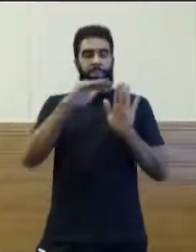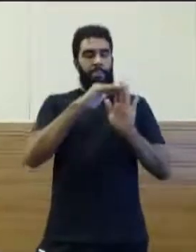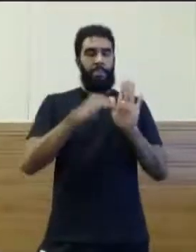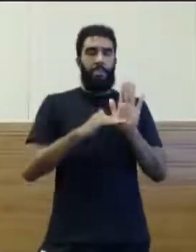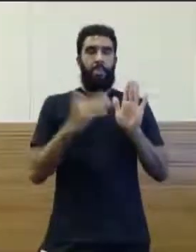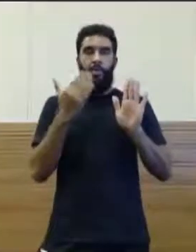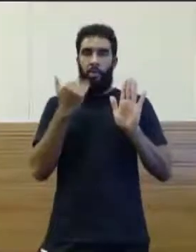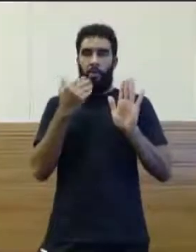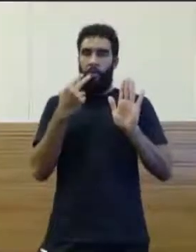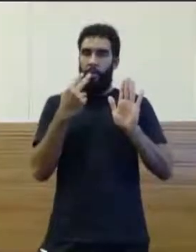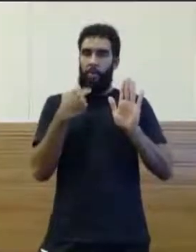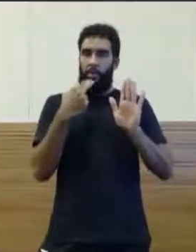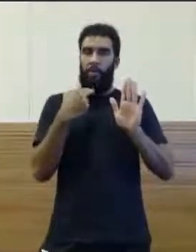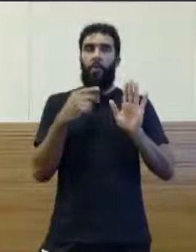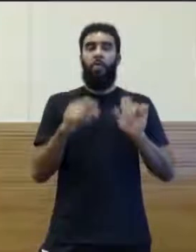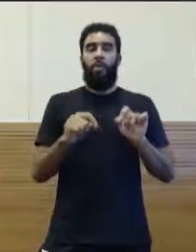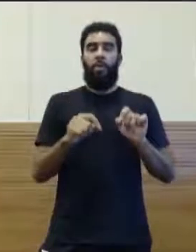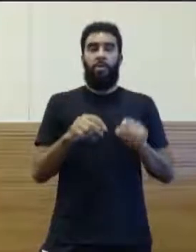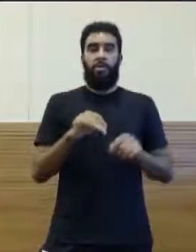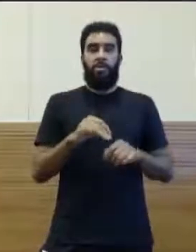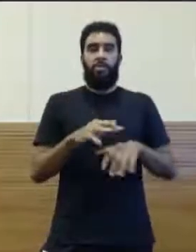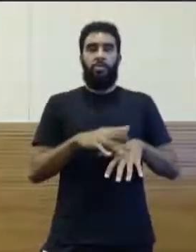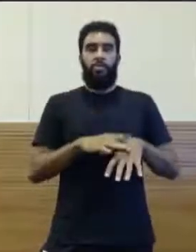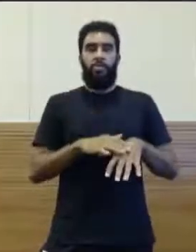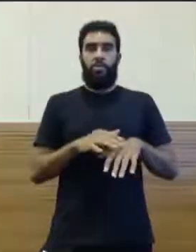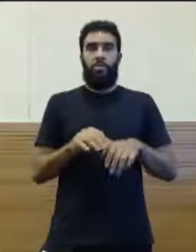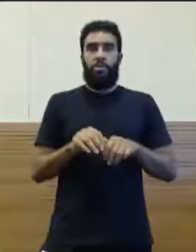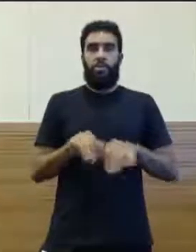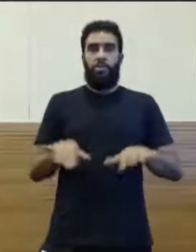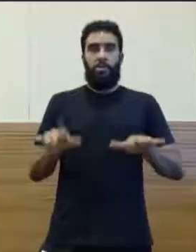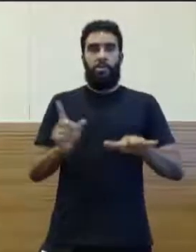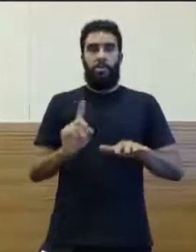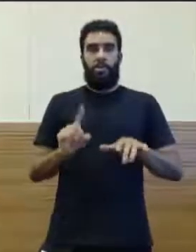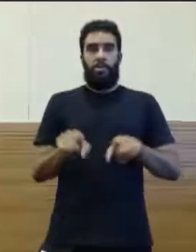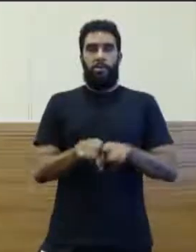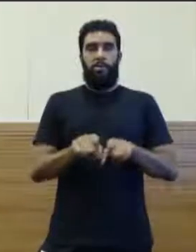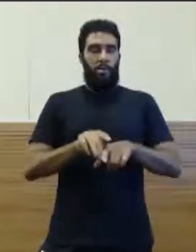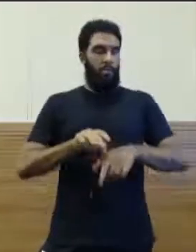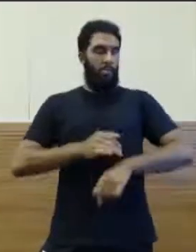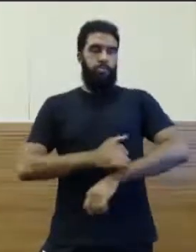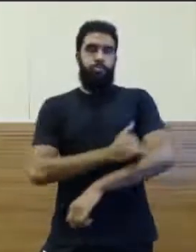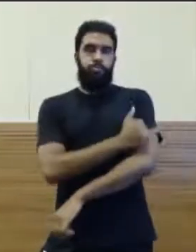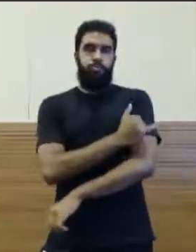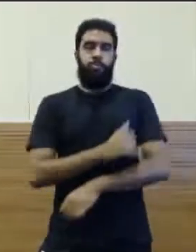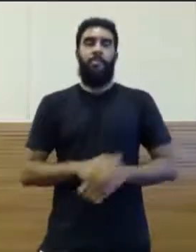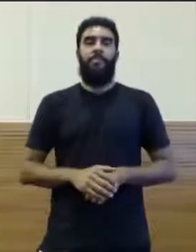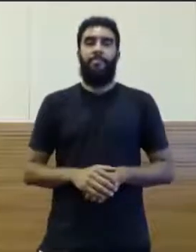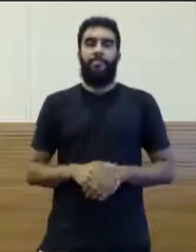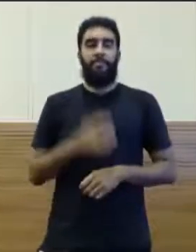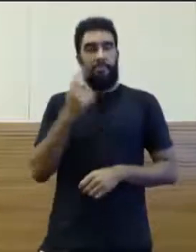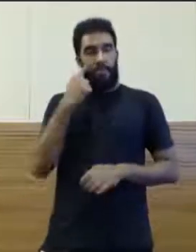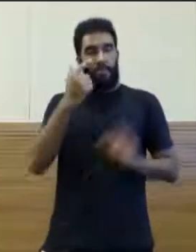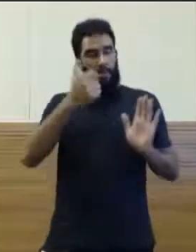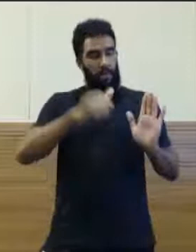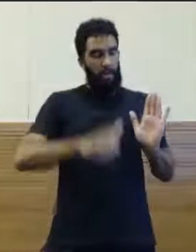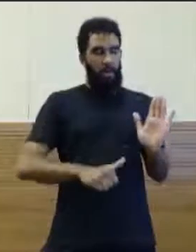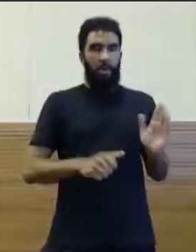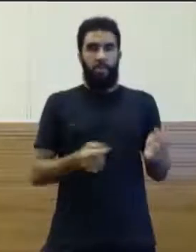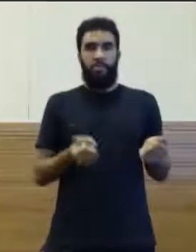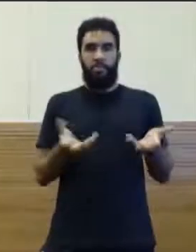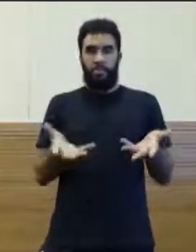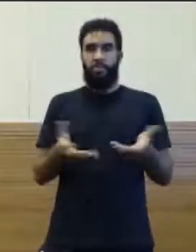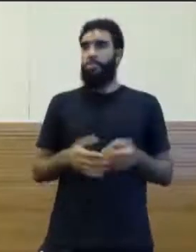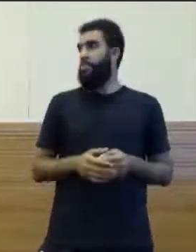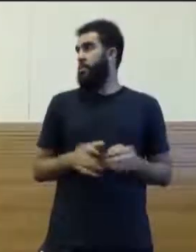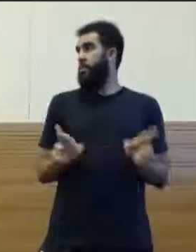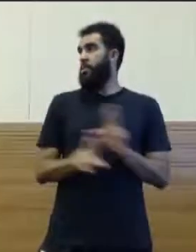important points in terms of these guides in what would be overweight and what would be the non-communicable diseases. We